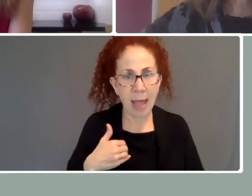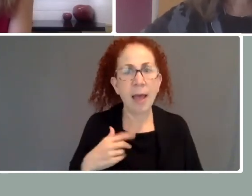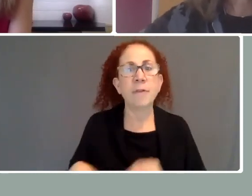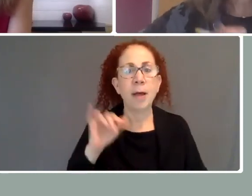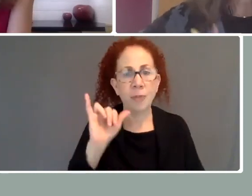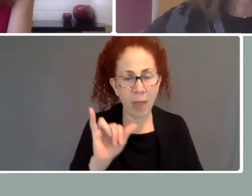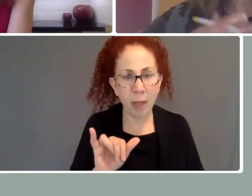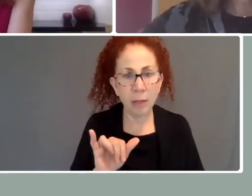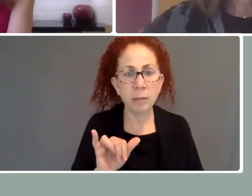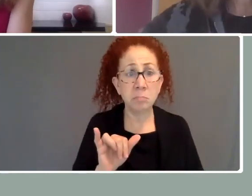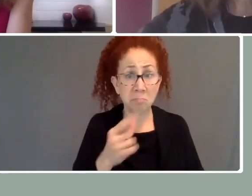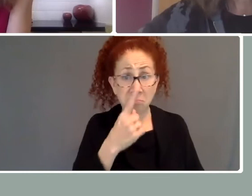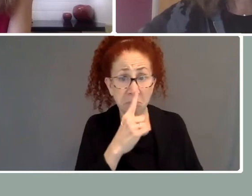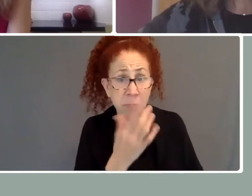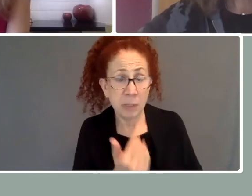that.